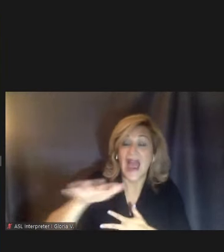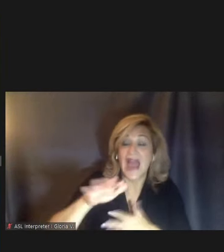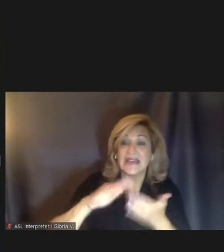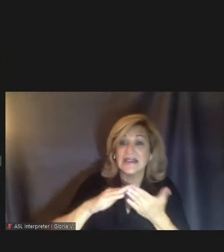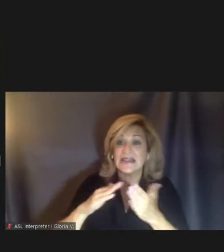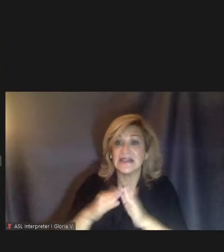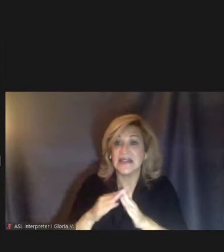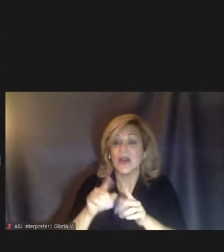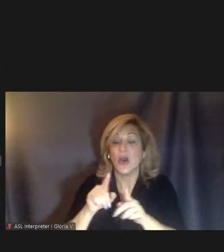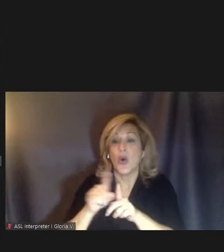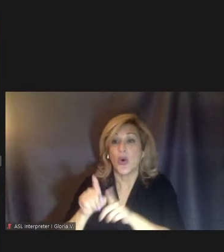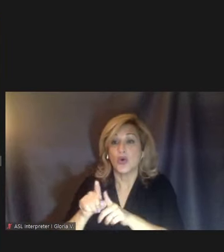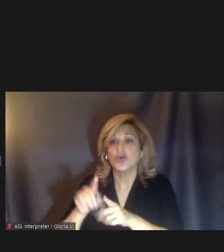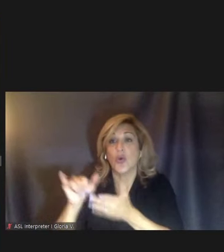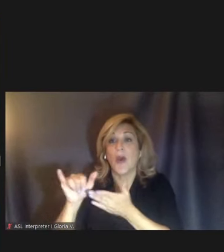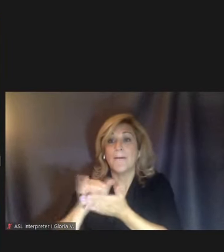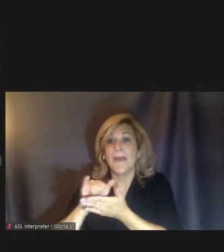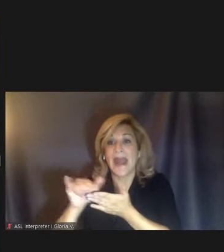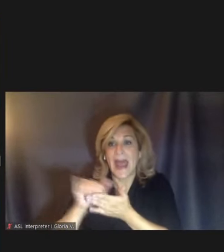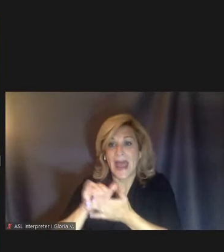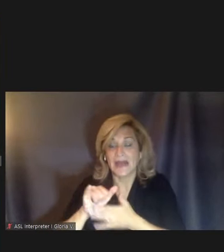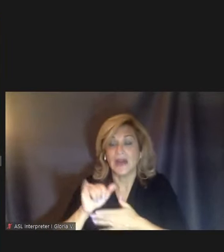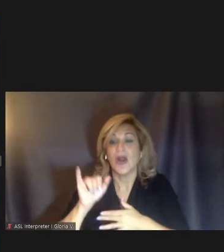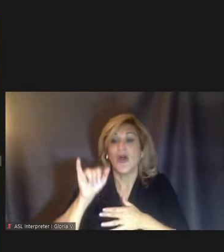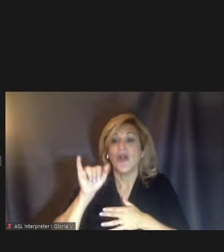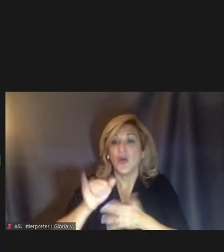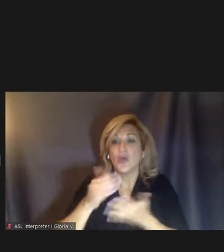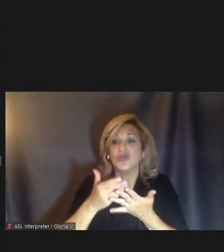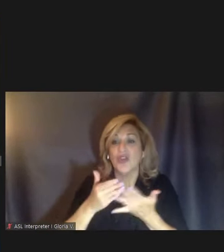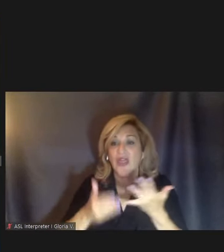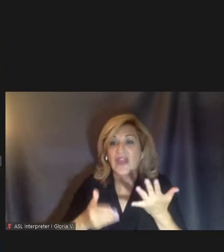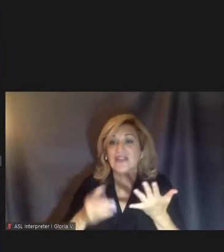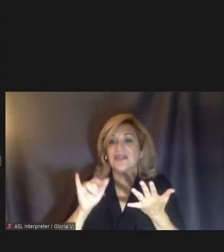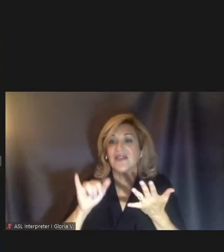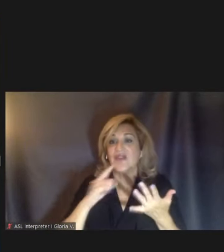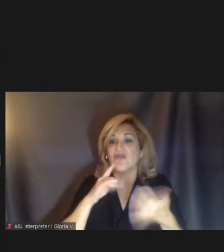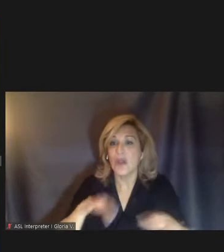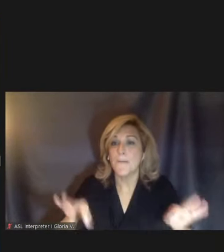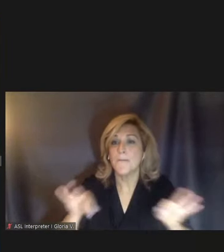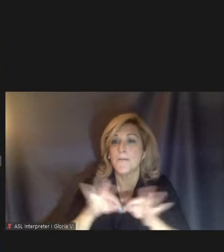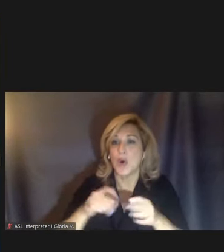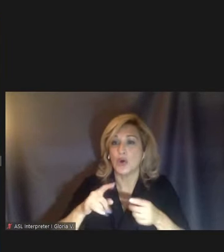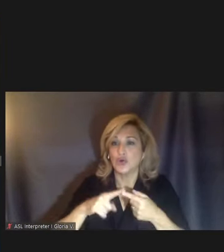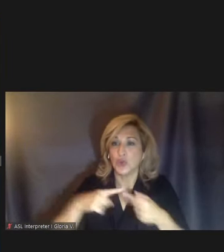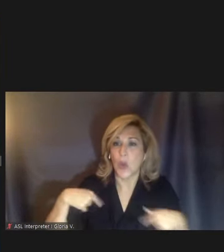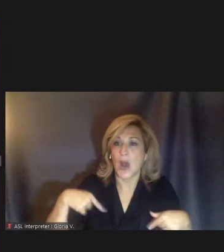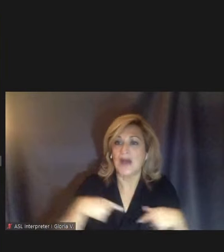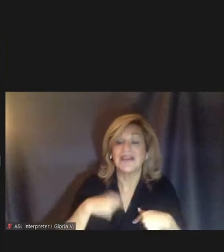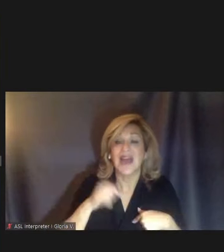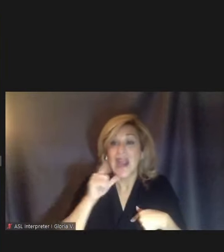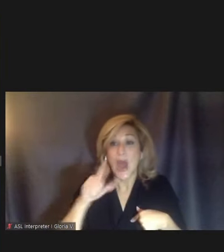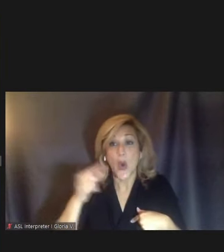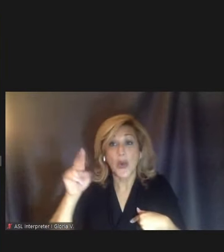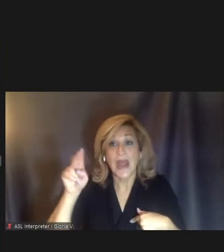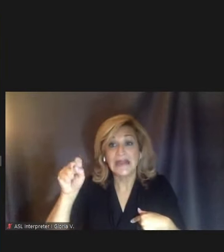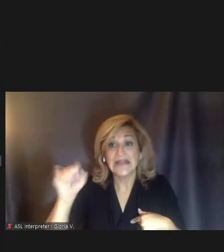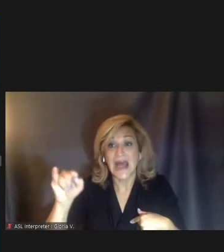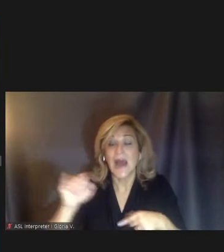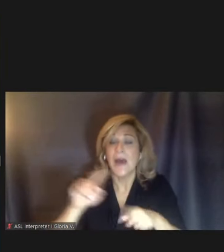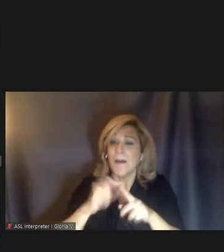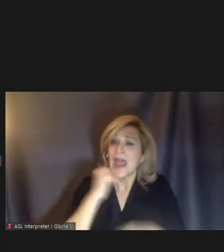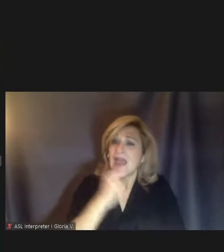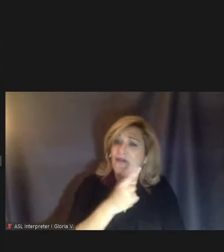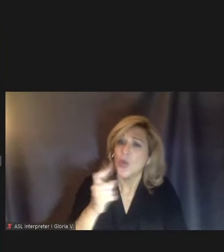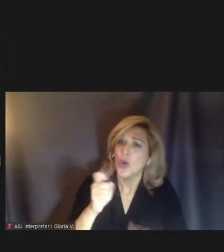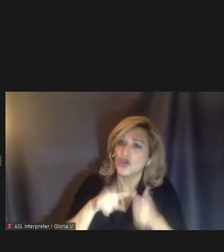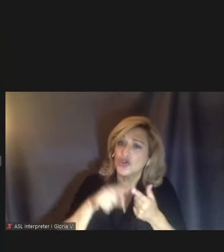as Manhattan. And those are the things that are important to us, just not only for Staten Island, but everybody should be paying their fair share. Thank